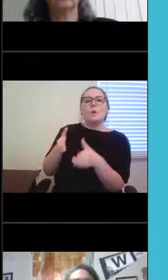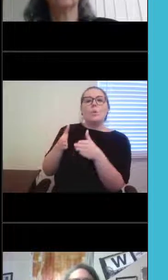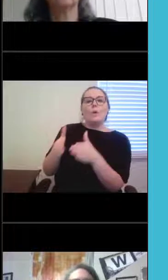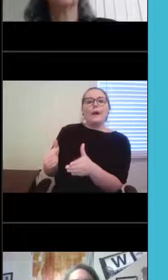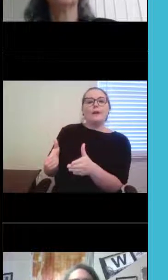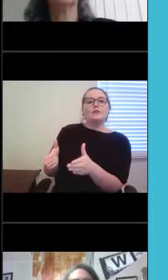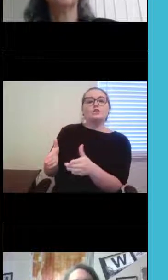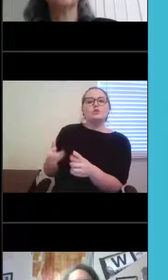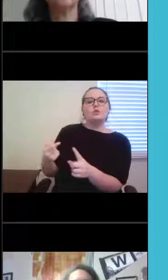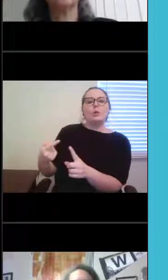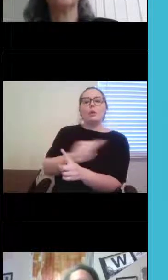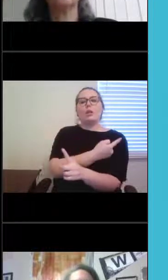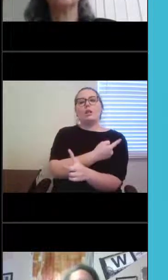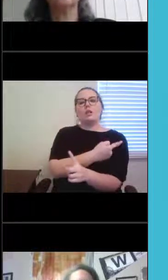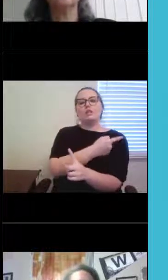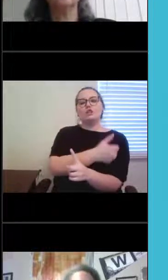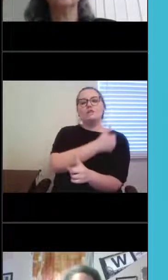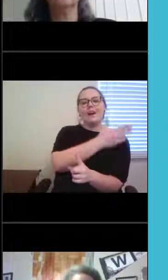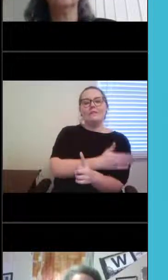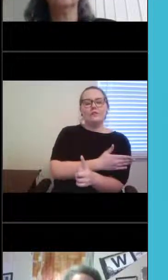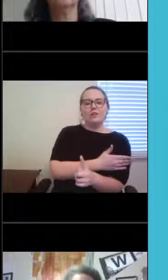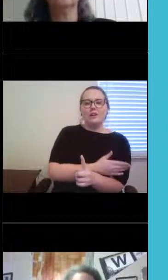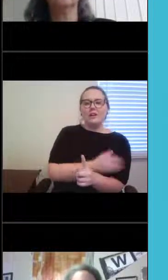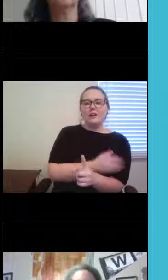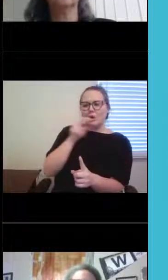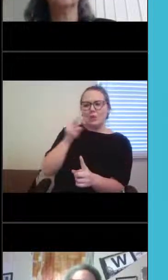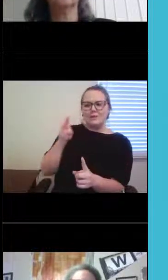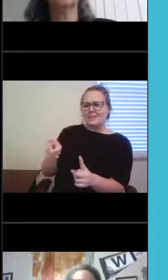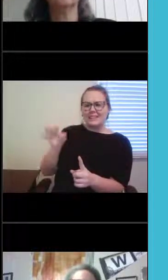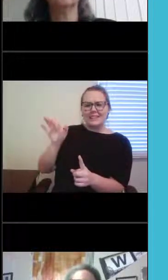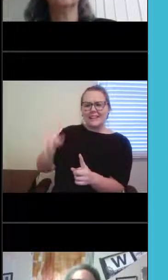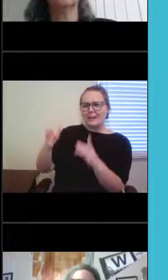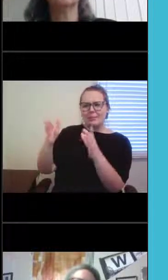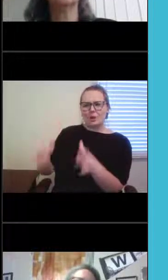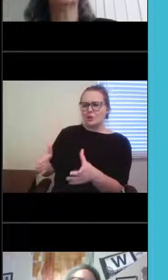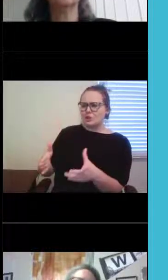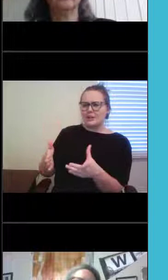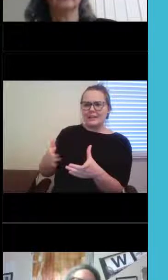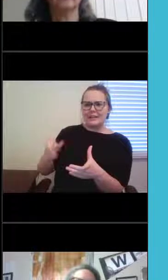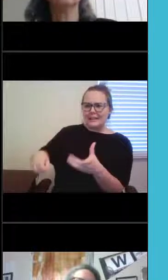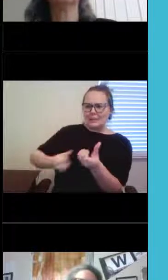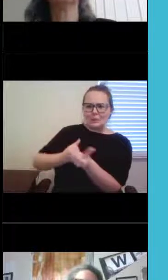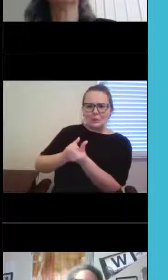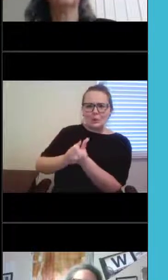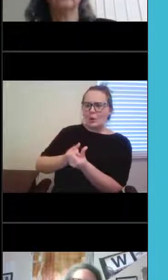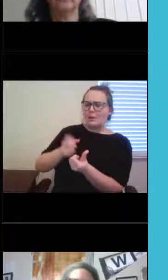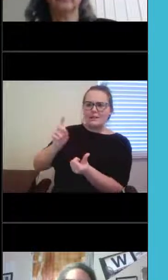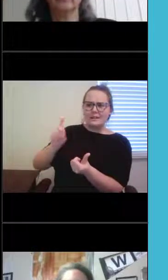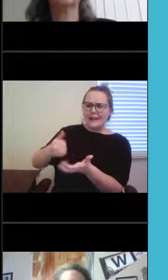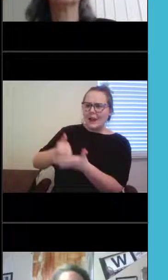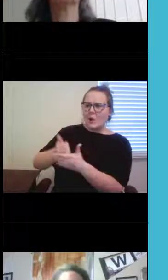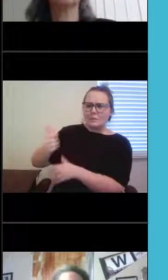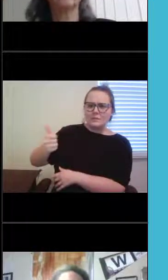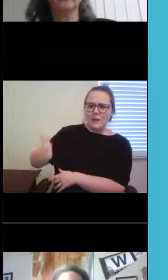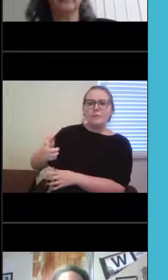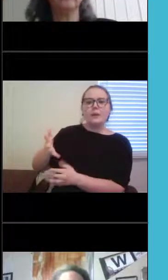survivor, instead of seeing that loved one as a person who needs support in their own right.